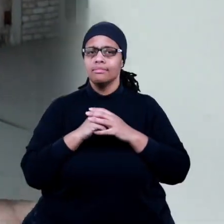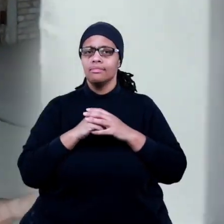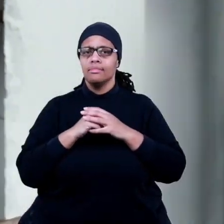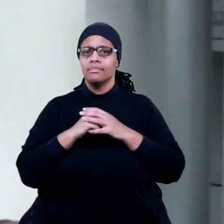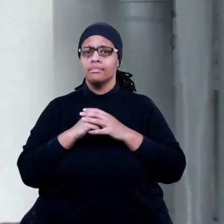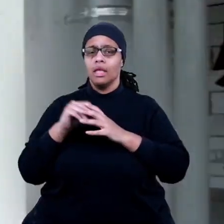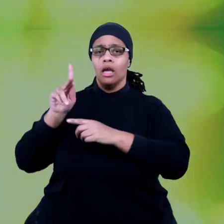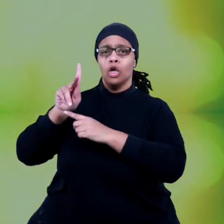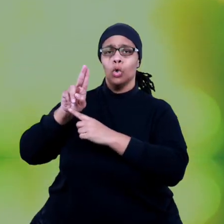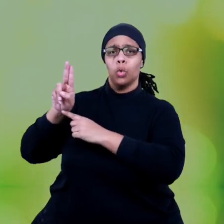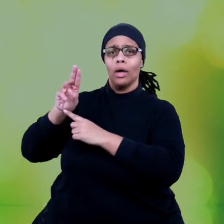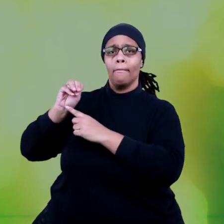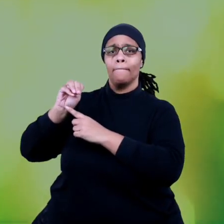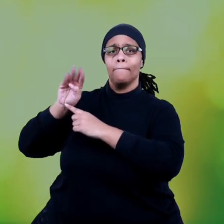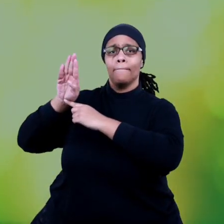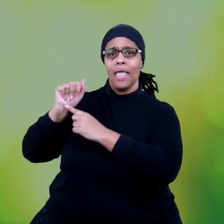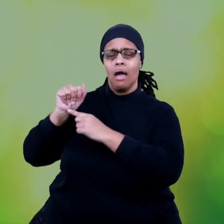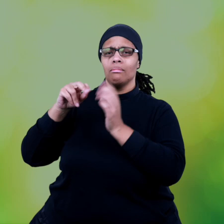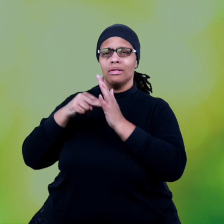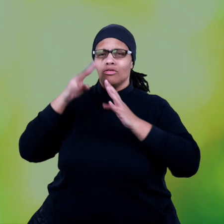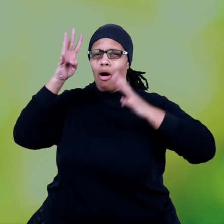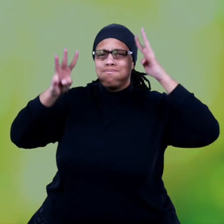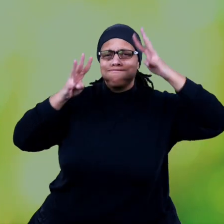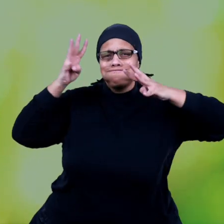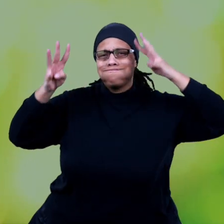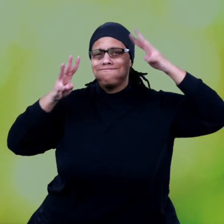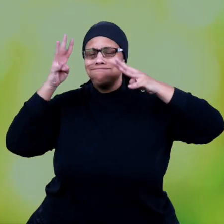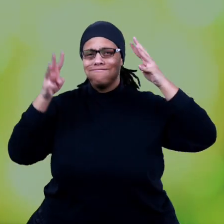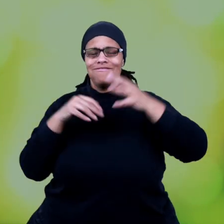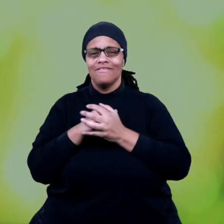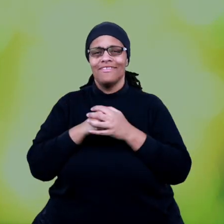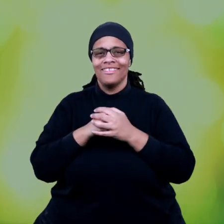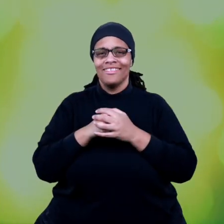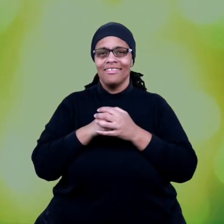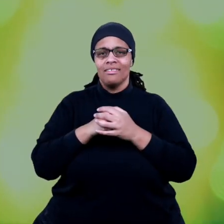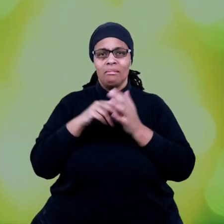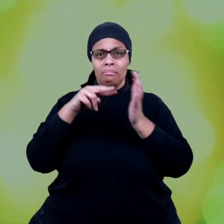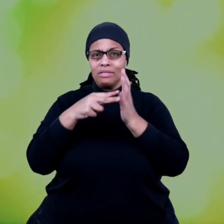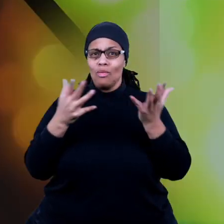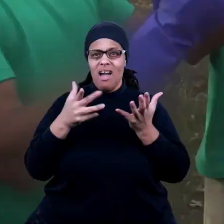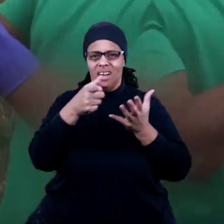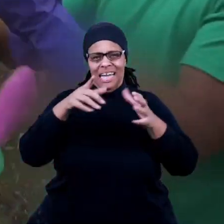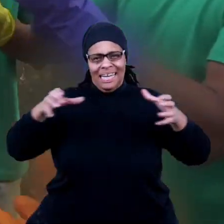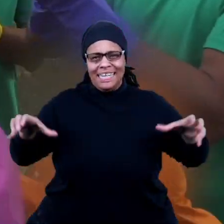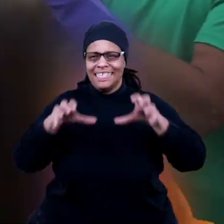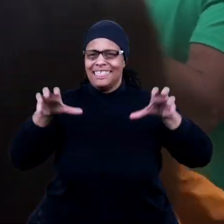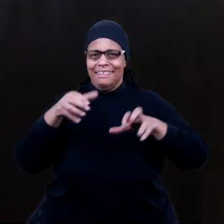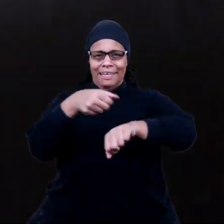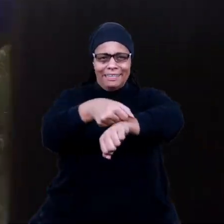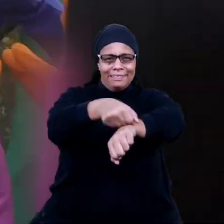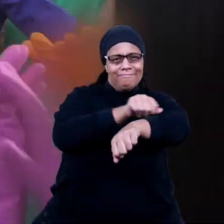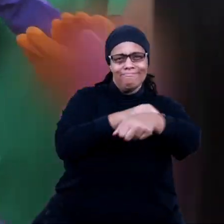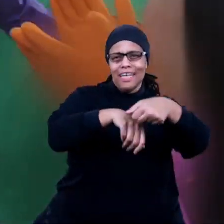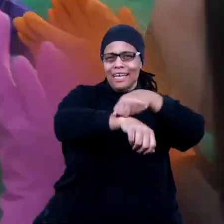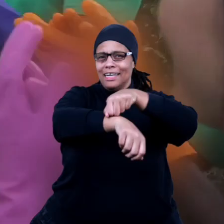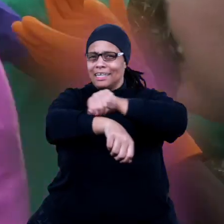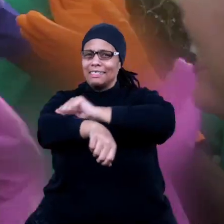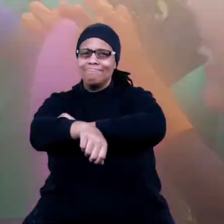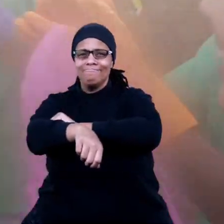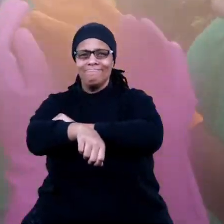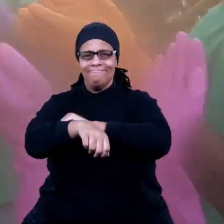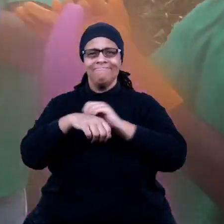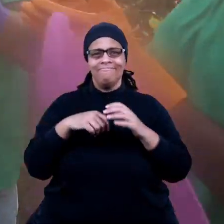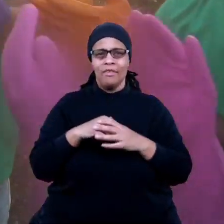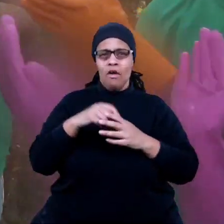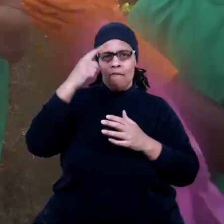communities. Kaumba means creativity. This principle talks about doing as much